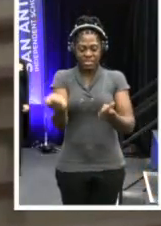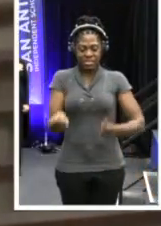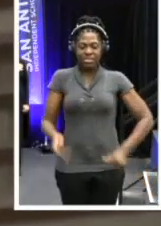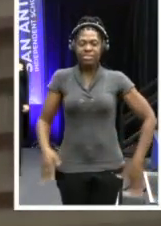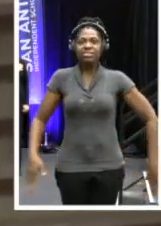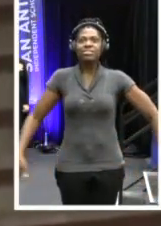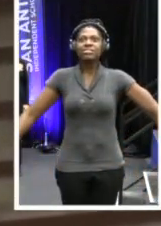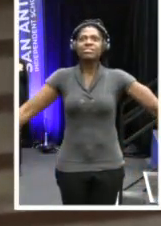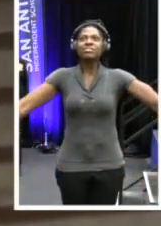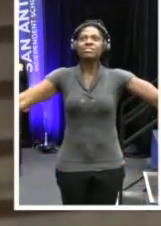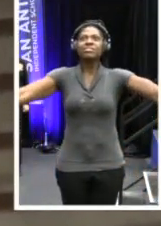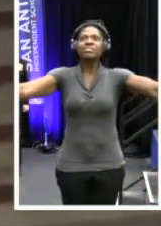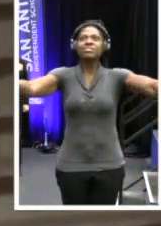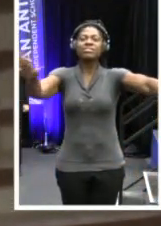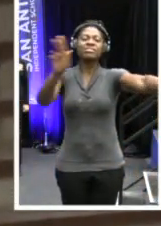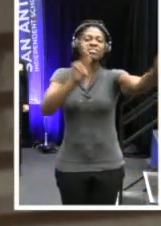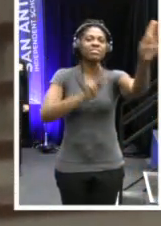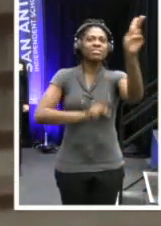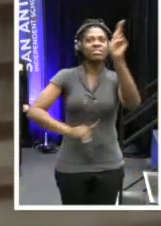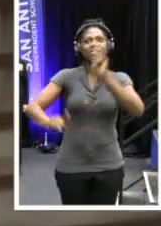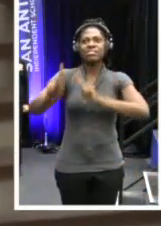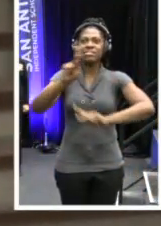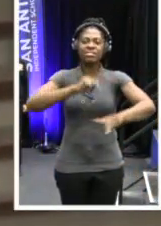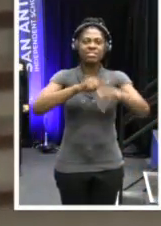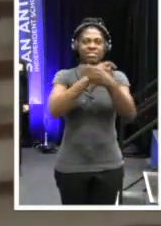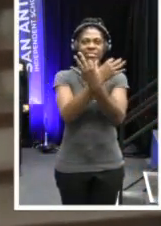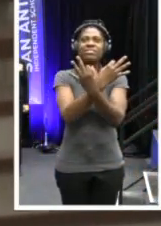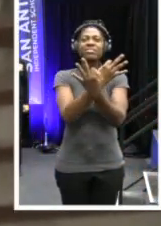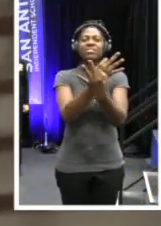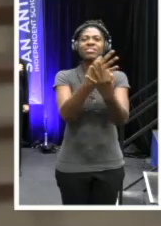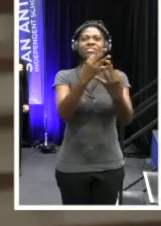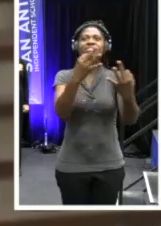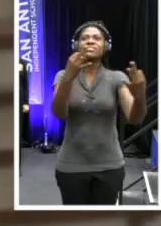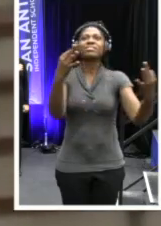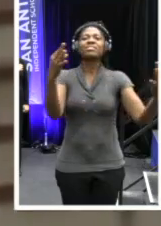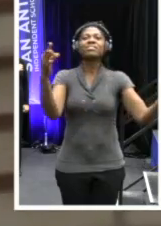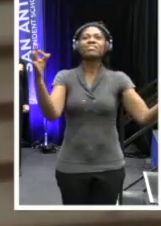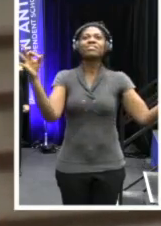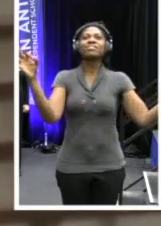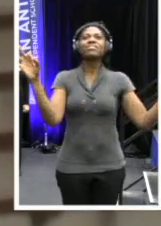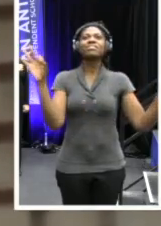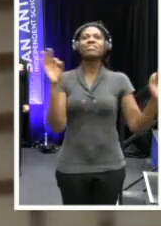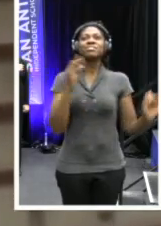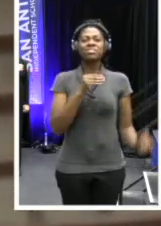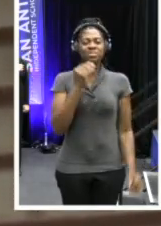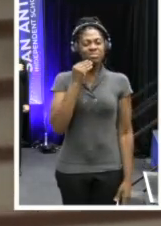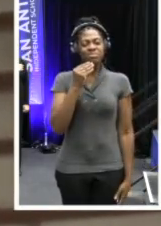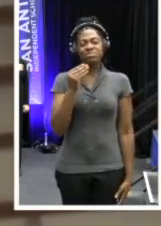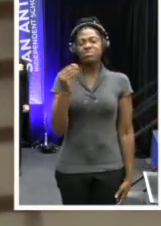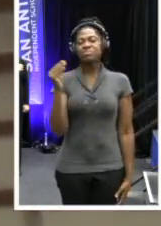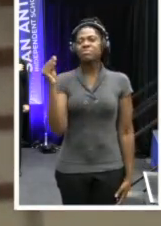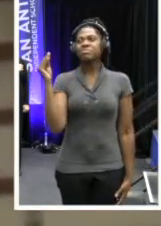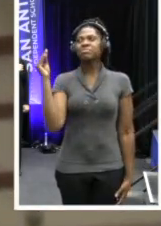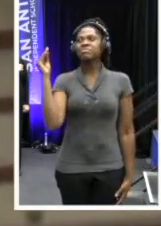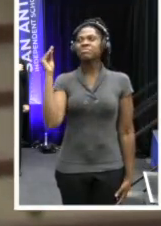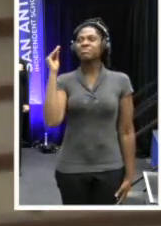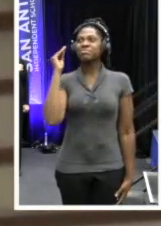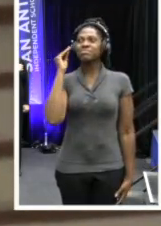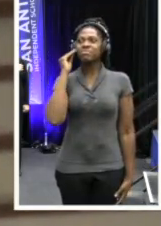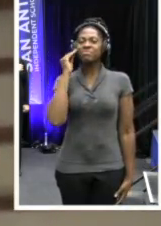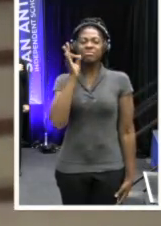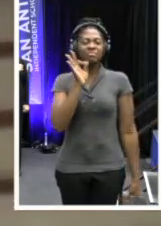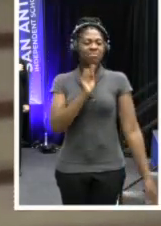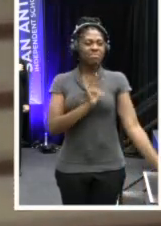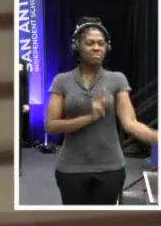the land of the free and the